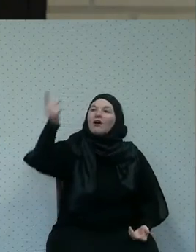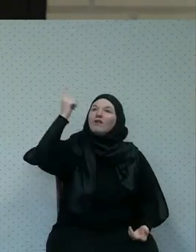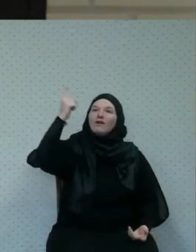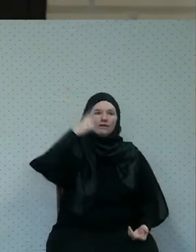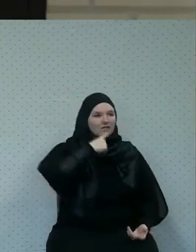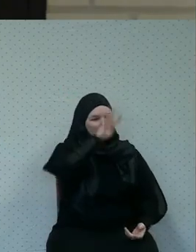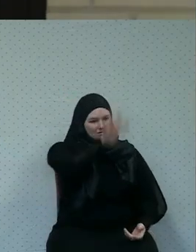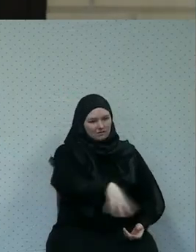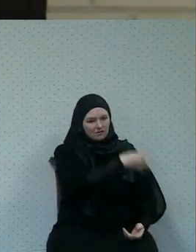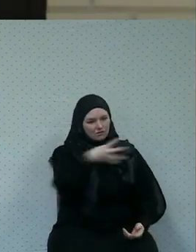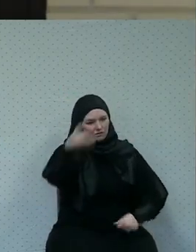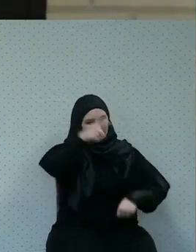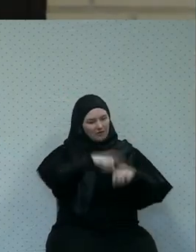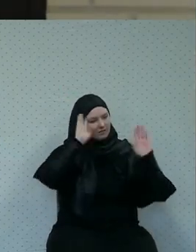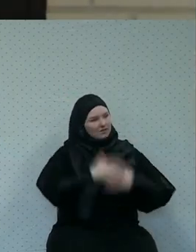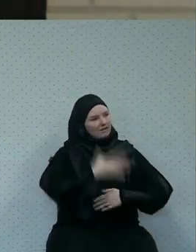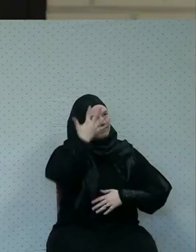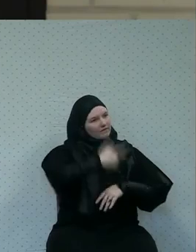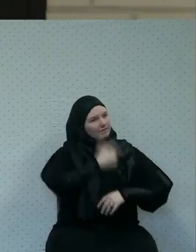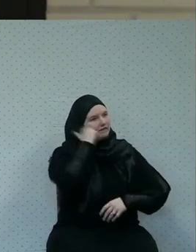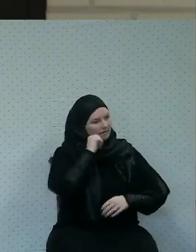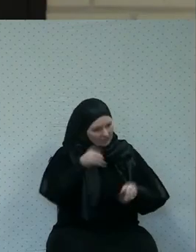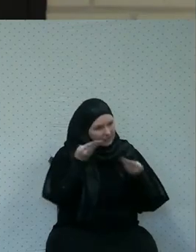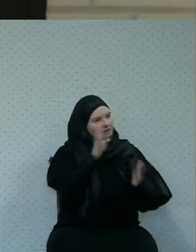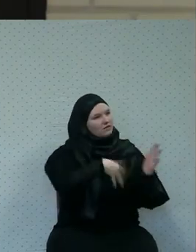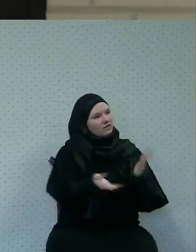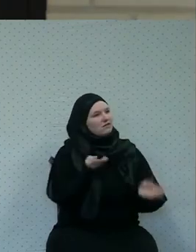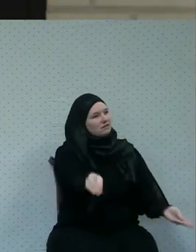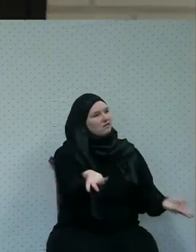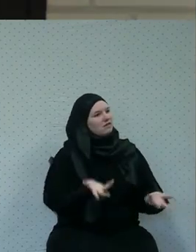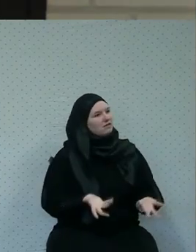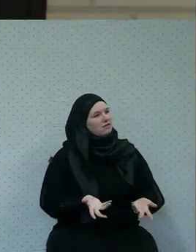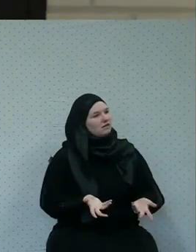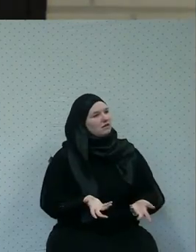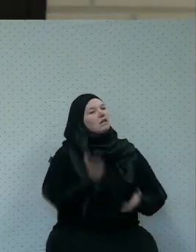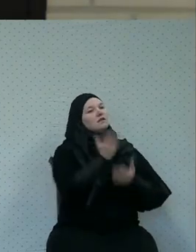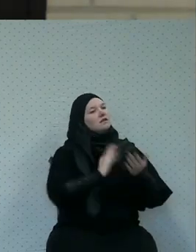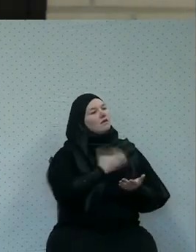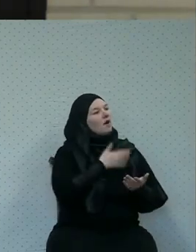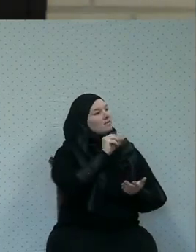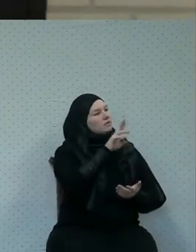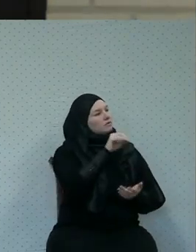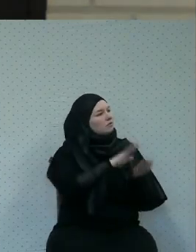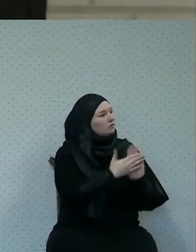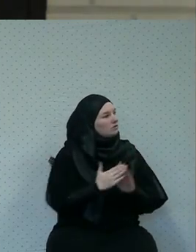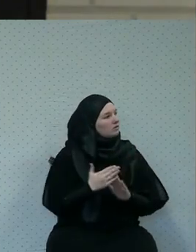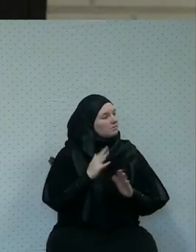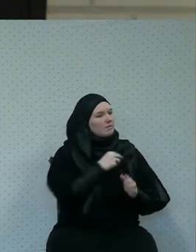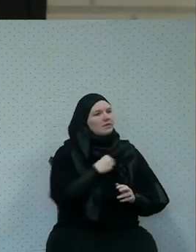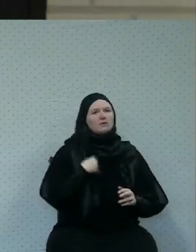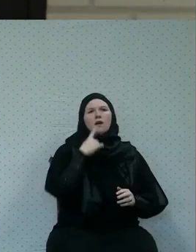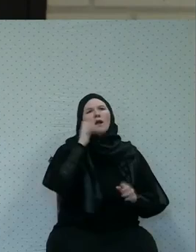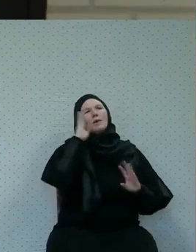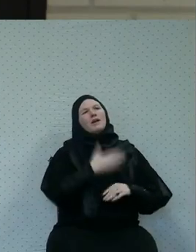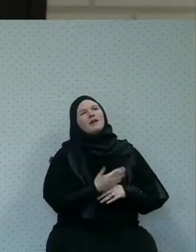those scheduled time, 5 times a day. Some of our Muslim community members, unfortunately, they say,